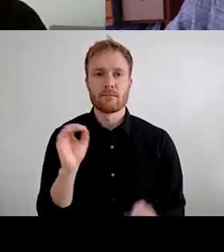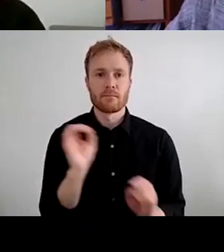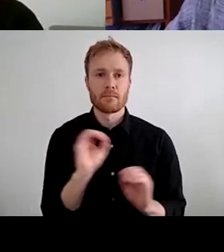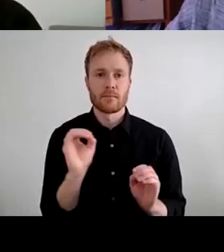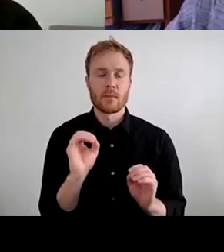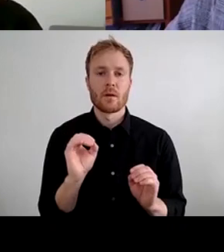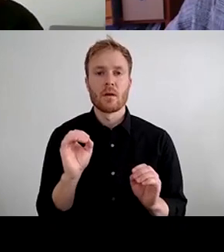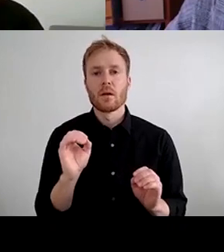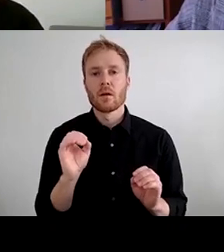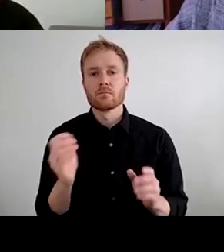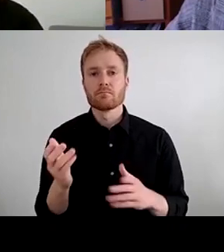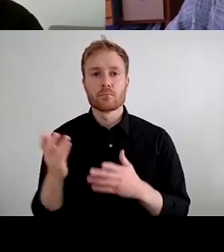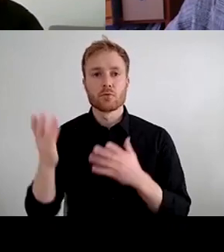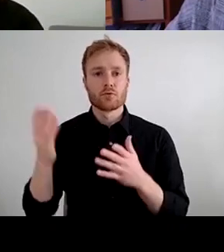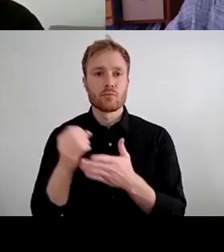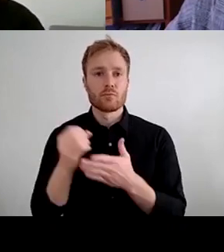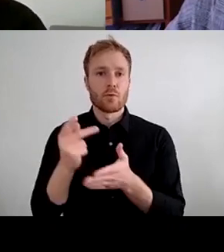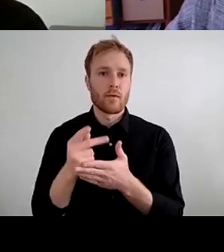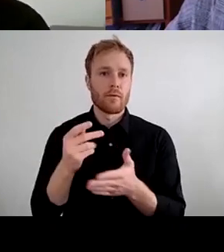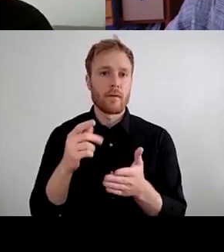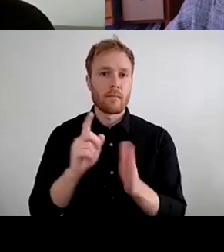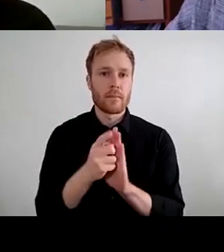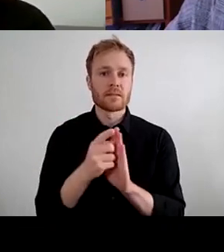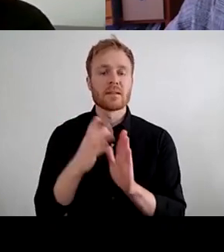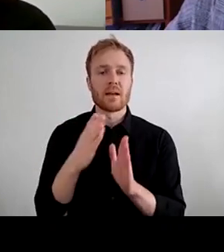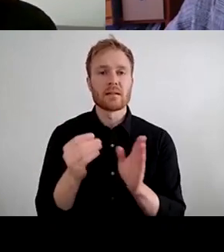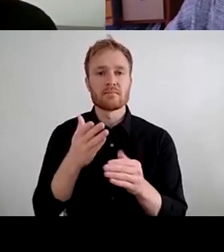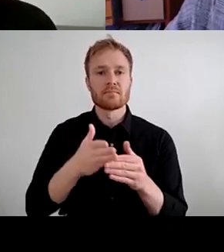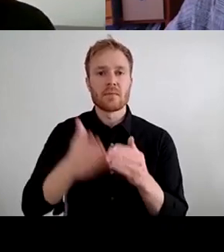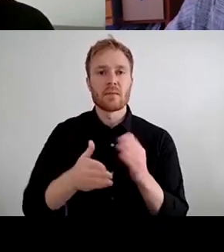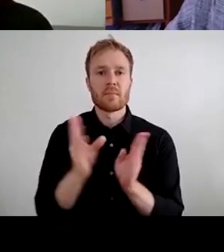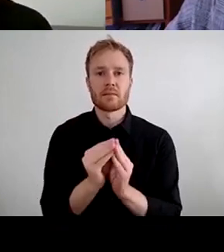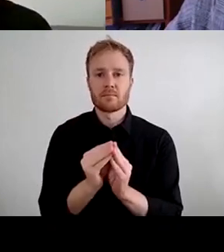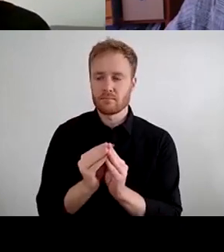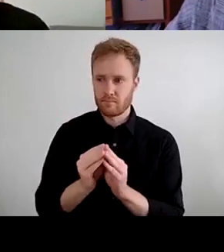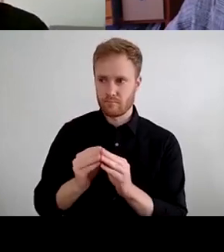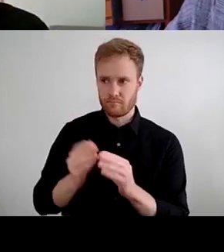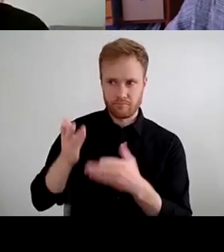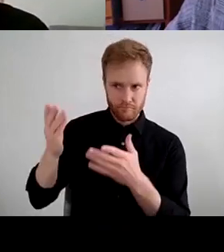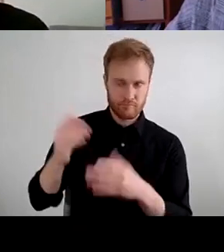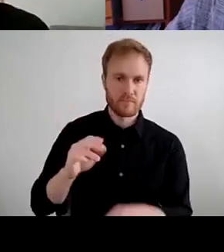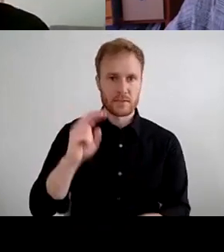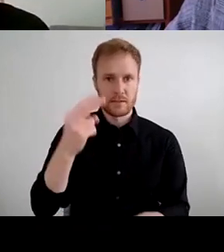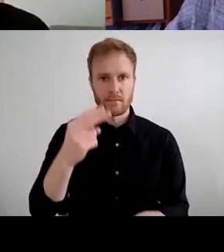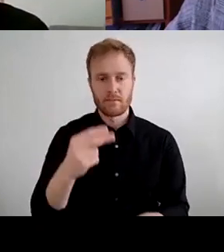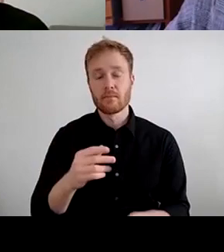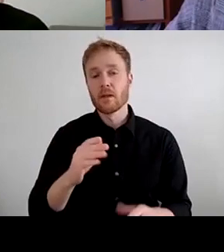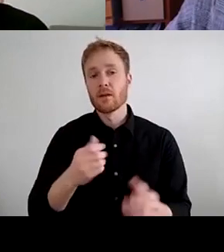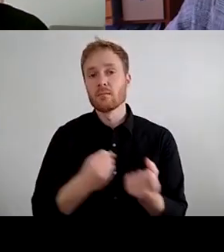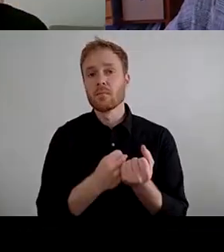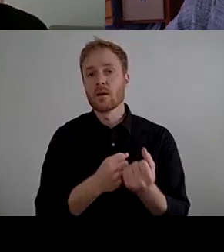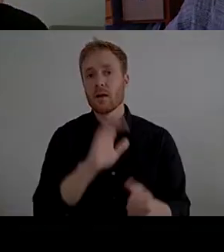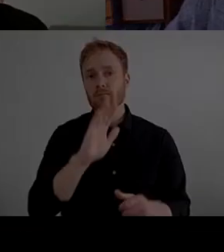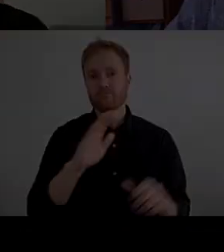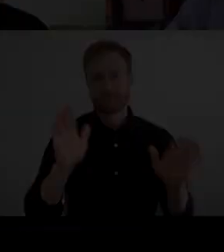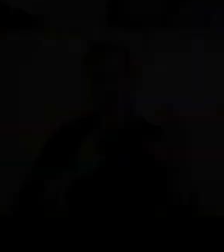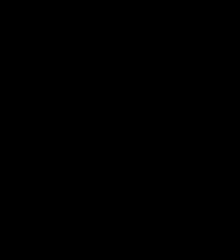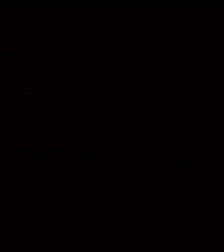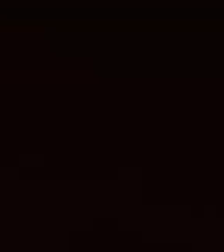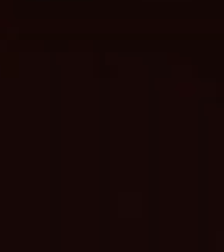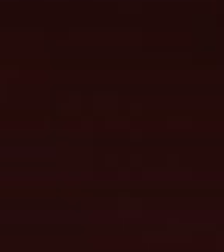minutes and adjourn the meeting. So moved. Second. All those in favor say aye. Aye. We are adjourned.